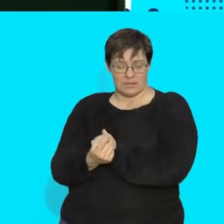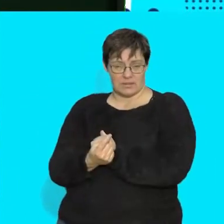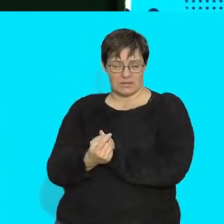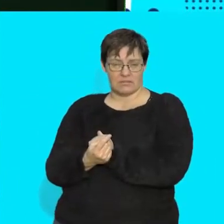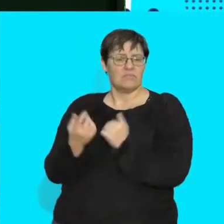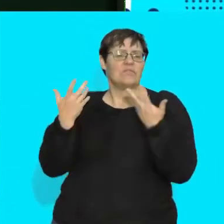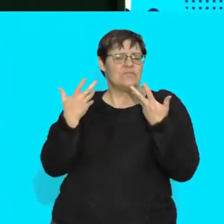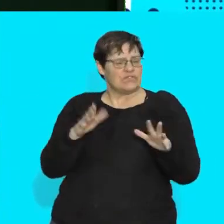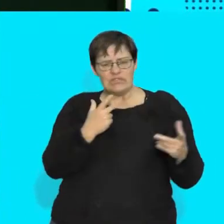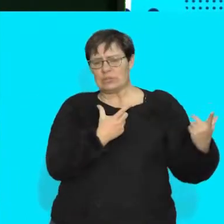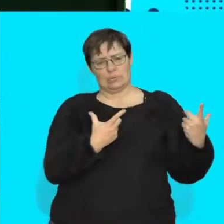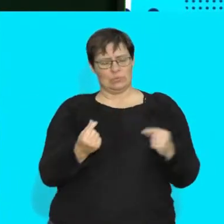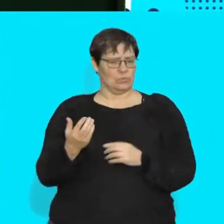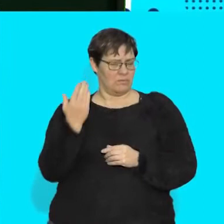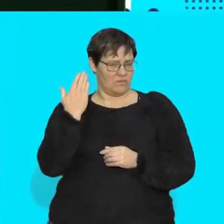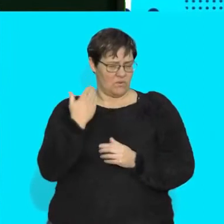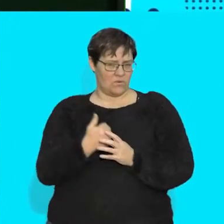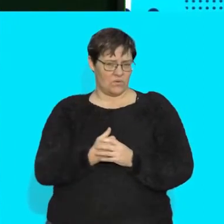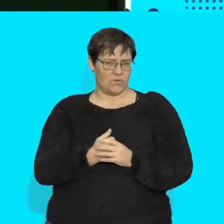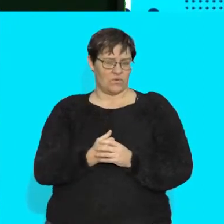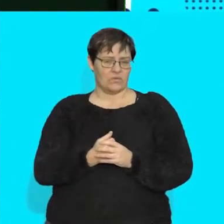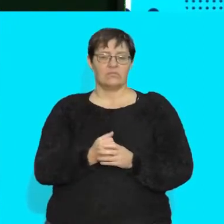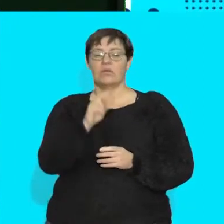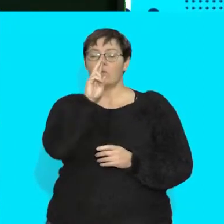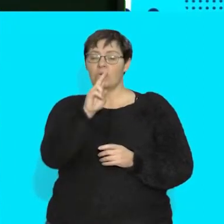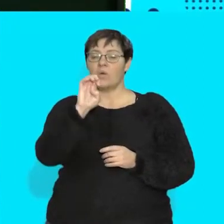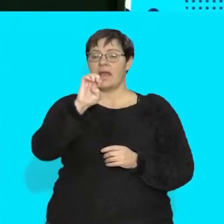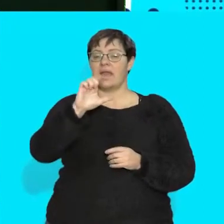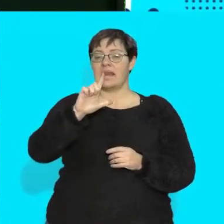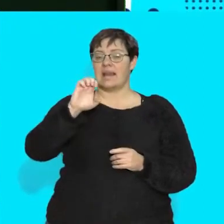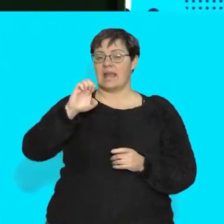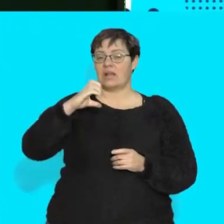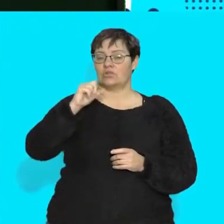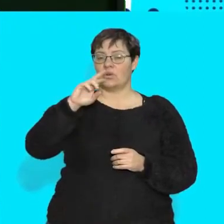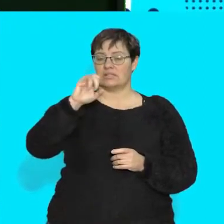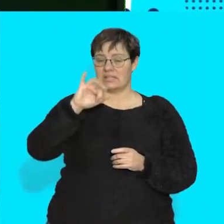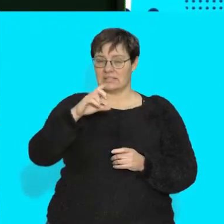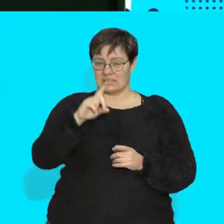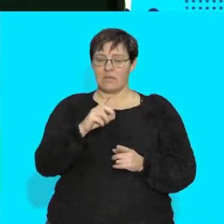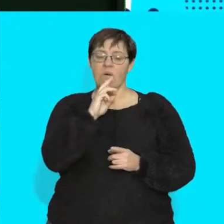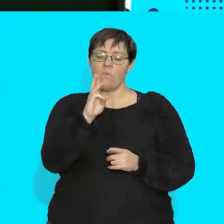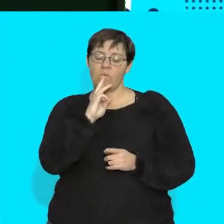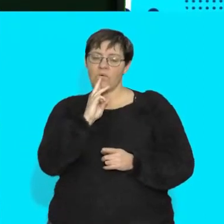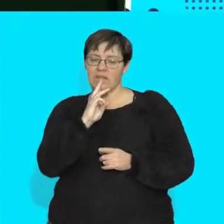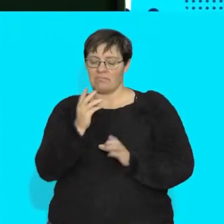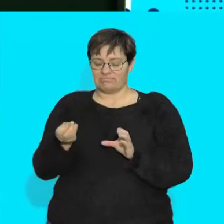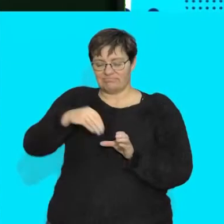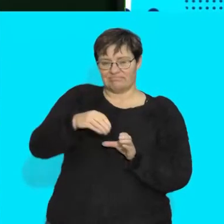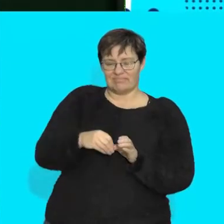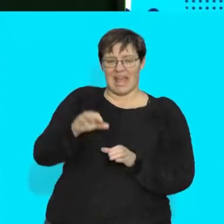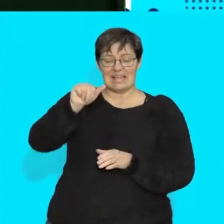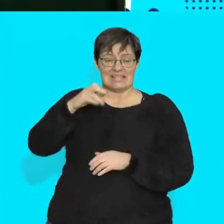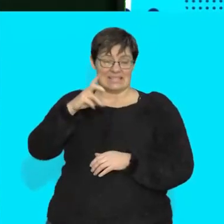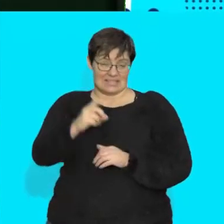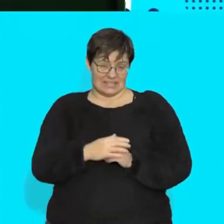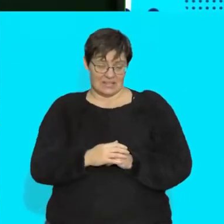And we've done it already to a certain extent when we looked at the electrolysis of acidified water, or